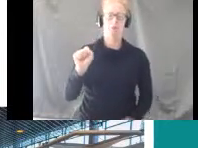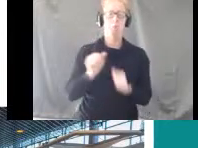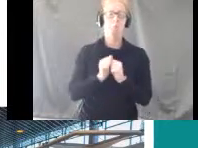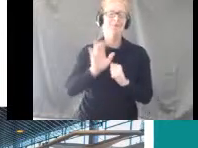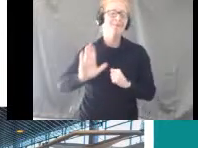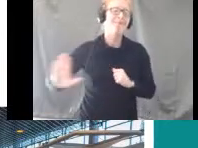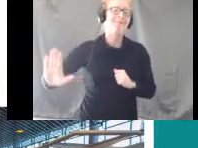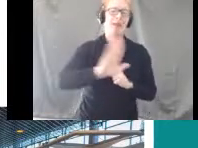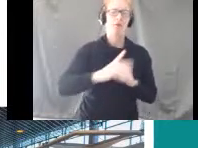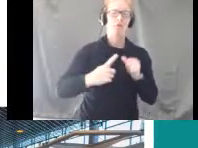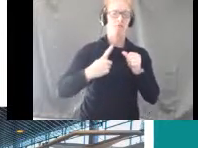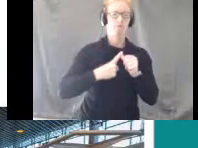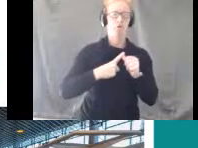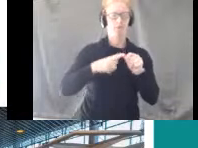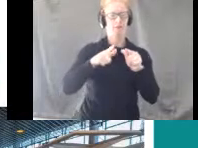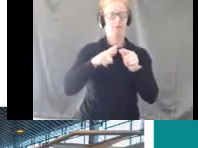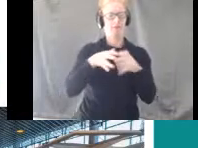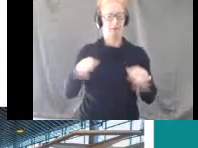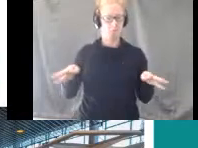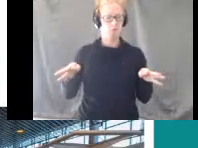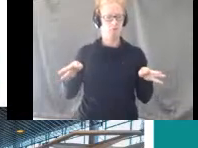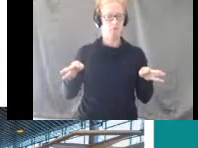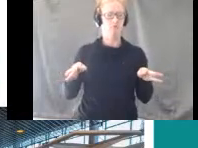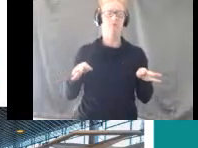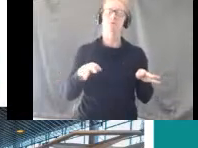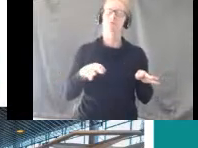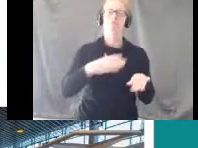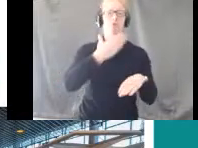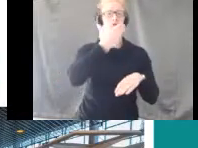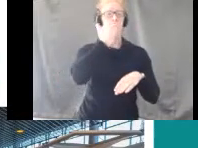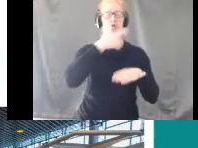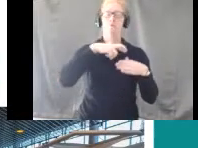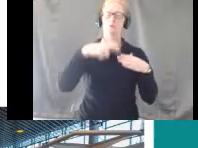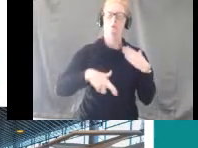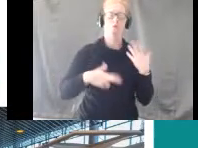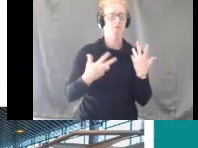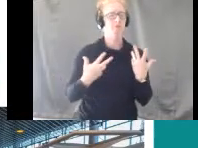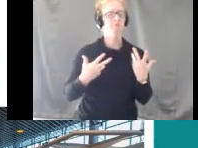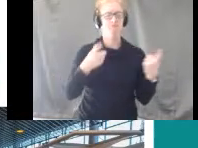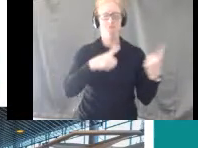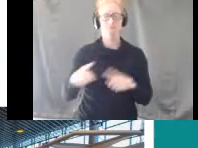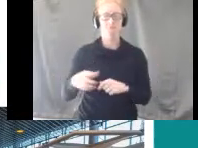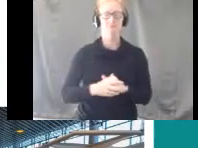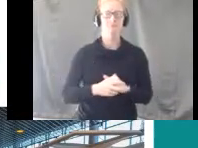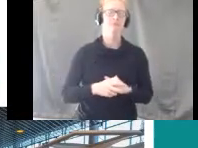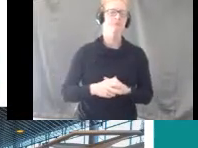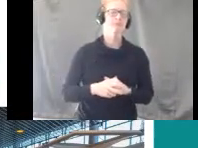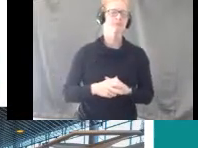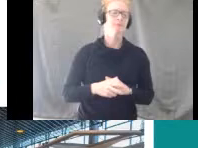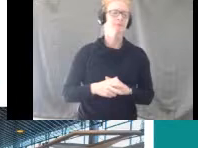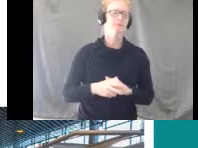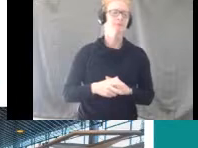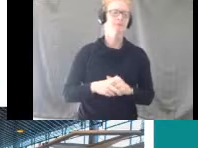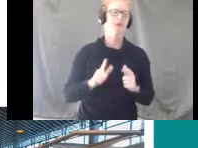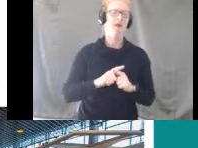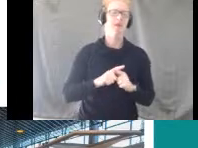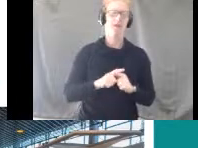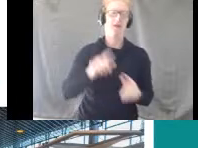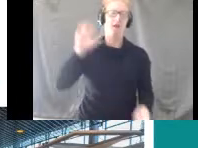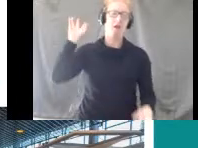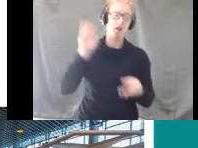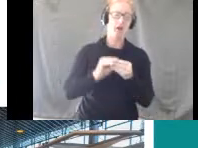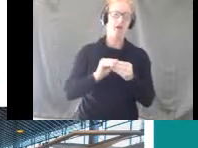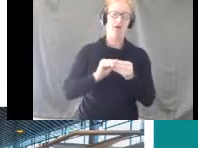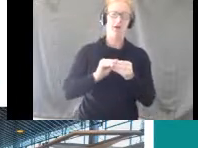language. And we had some good results with that effort as well. And then we also had a comprehensive outreach